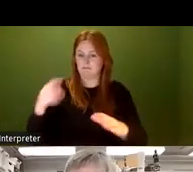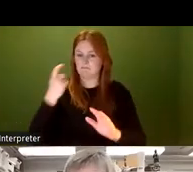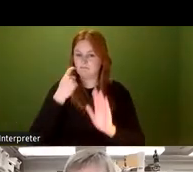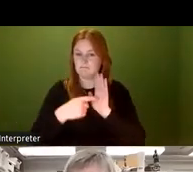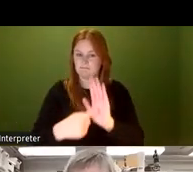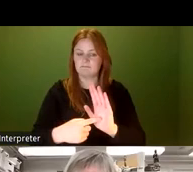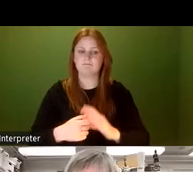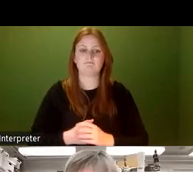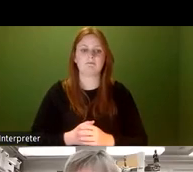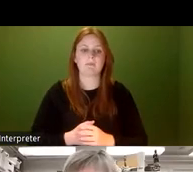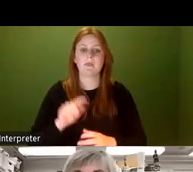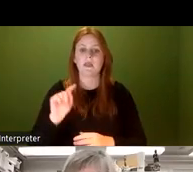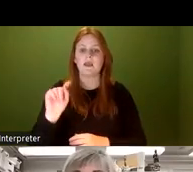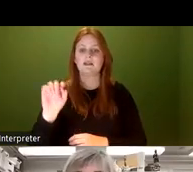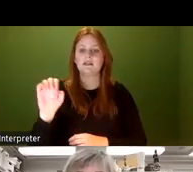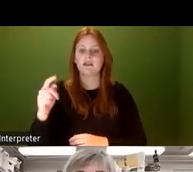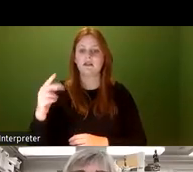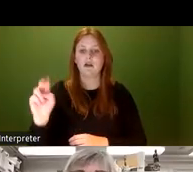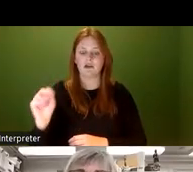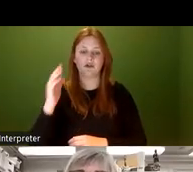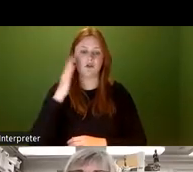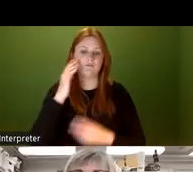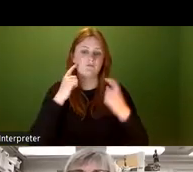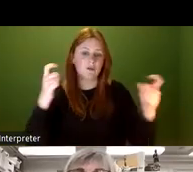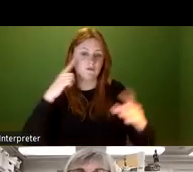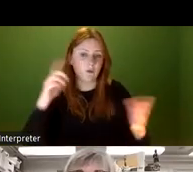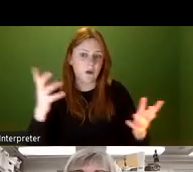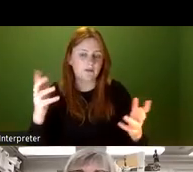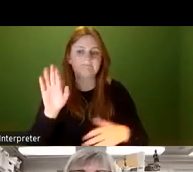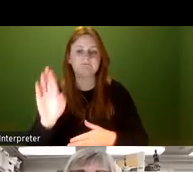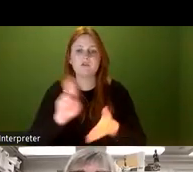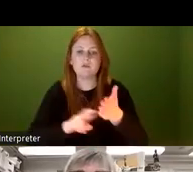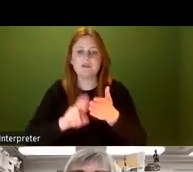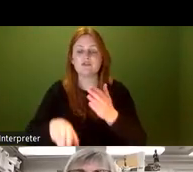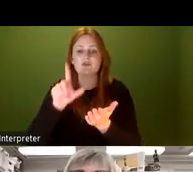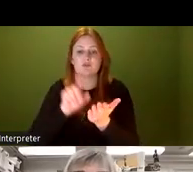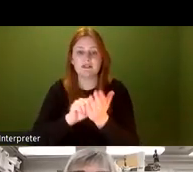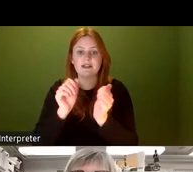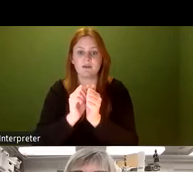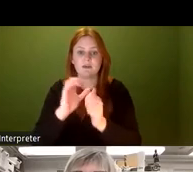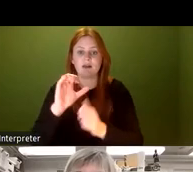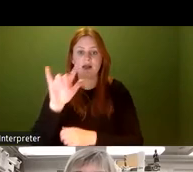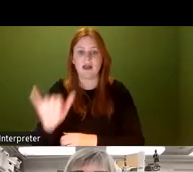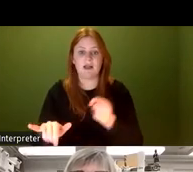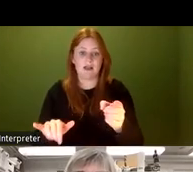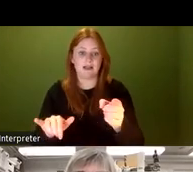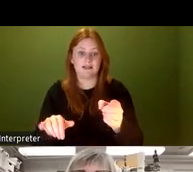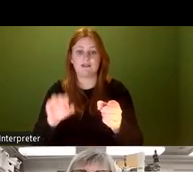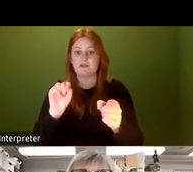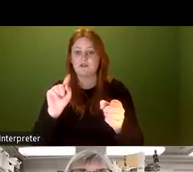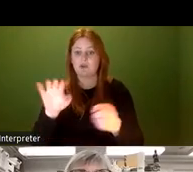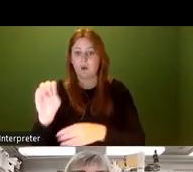research into printing with clay. So this is actually a bed of stoneware you're seeing in a powder